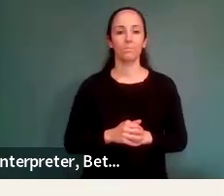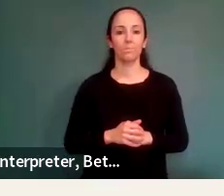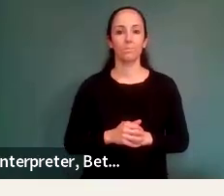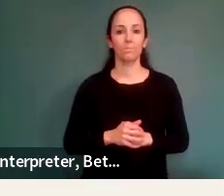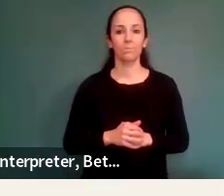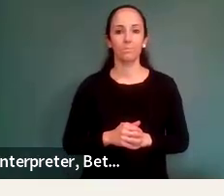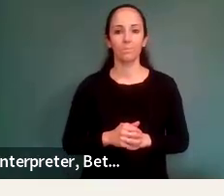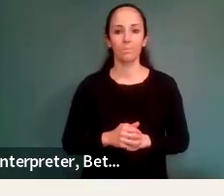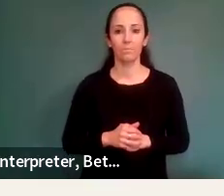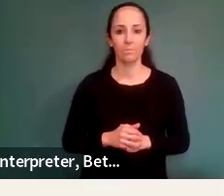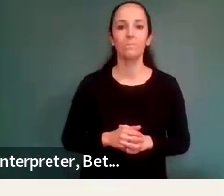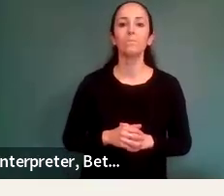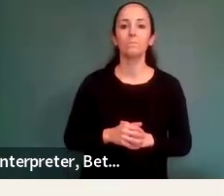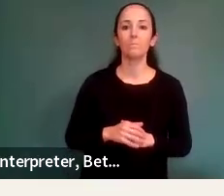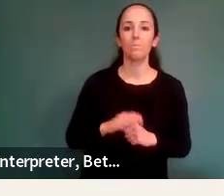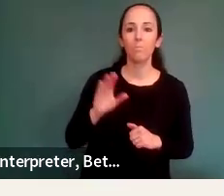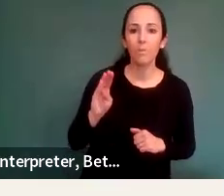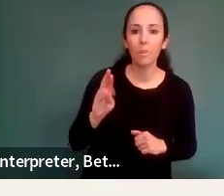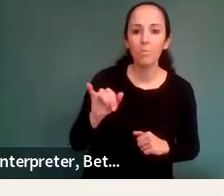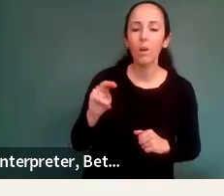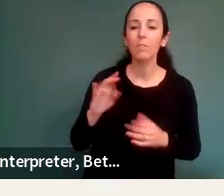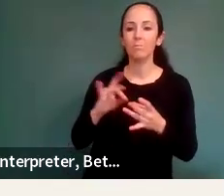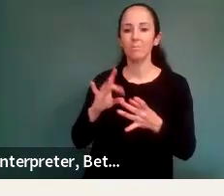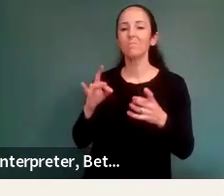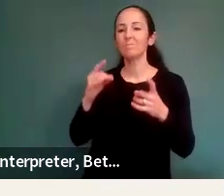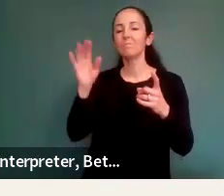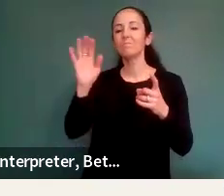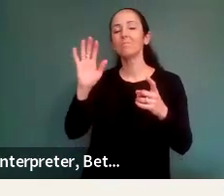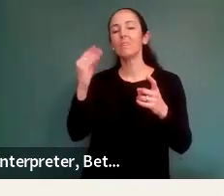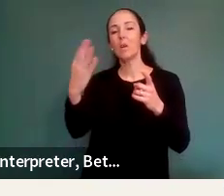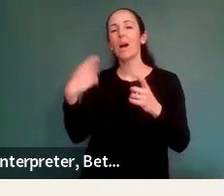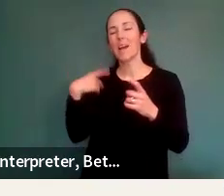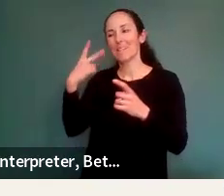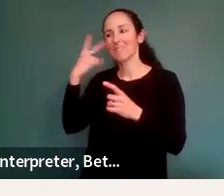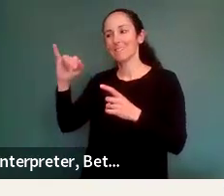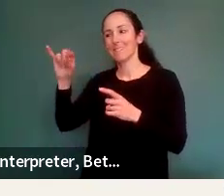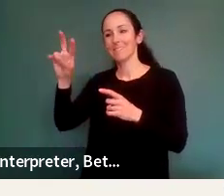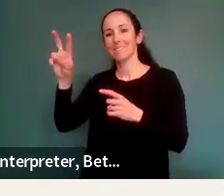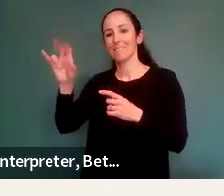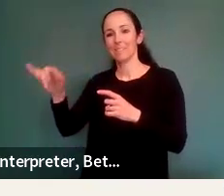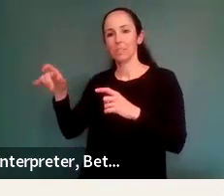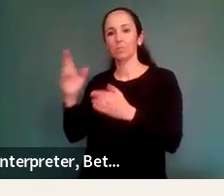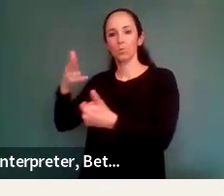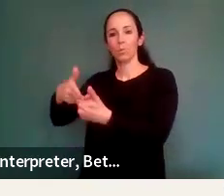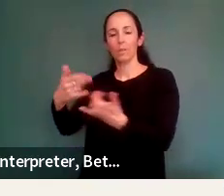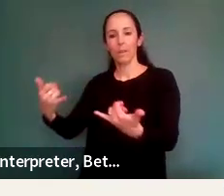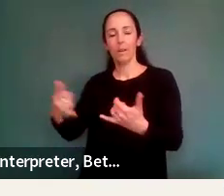I will see coming right now. Yeah, I see Izzy.